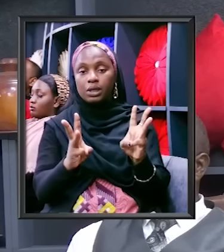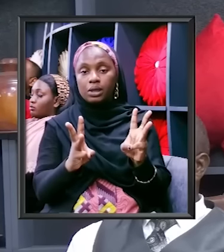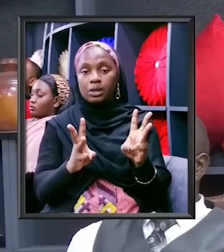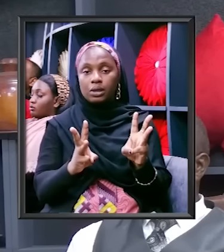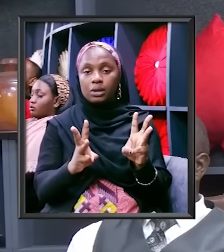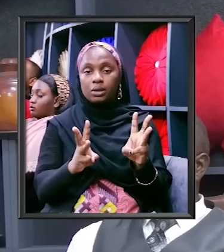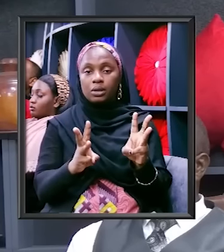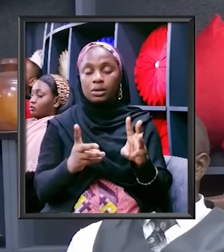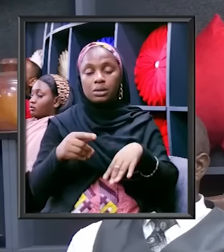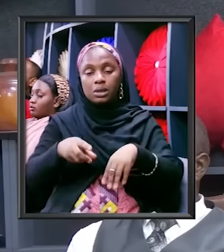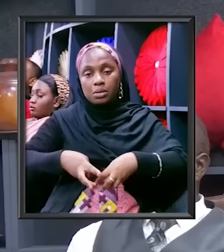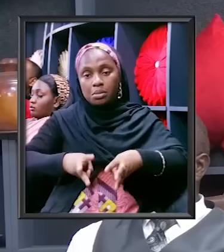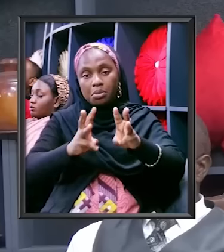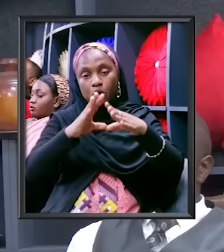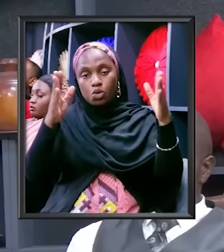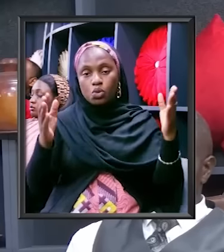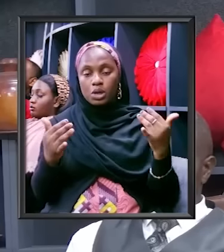scale,